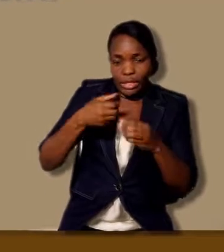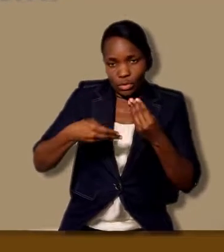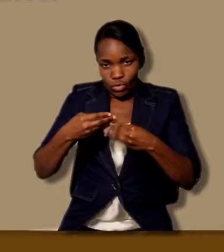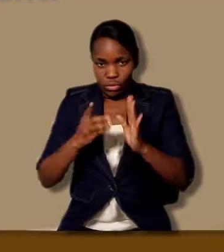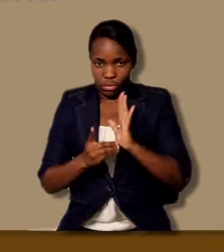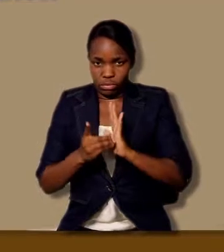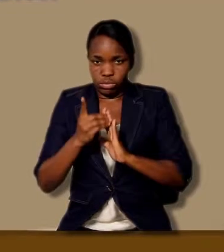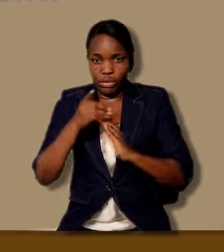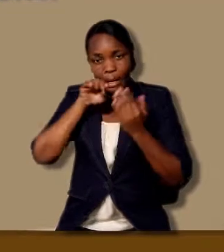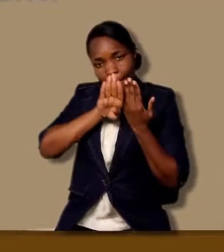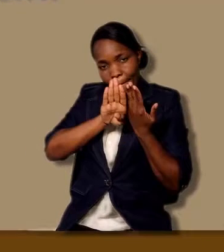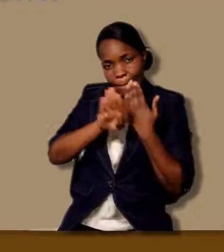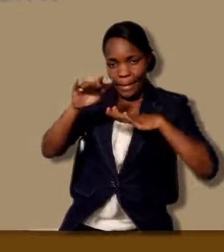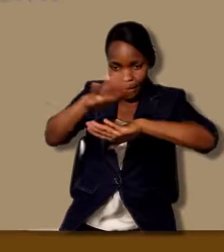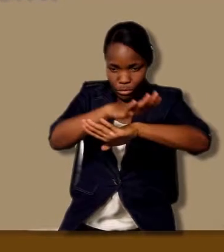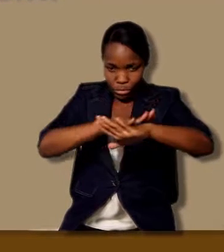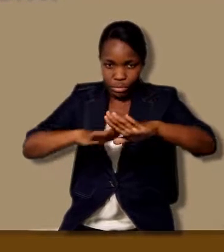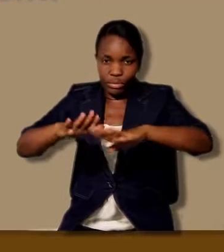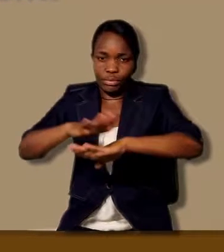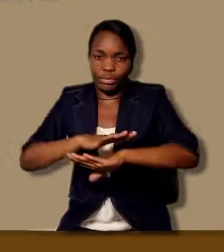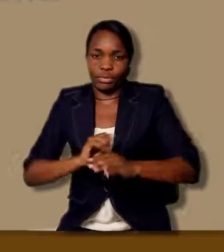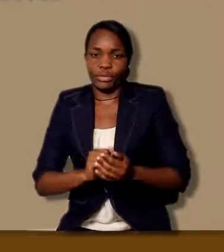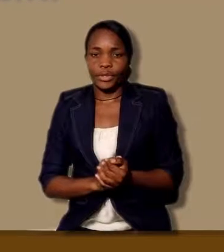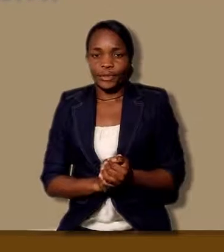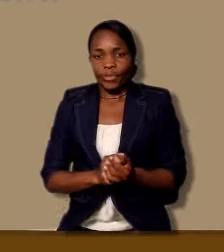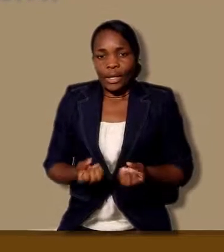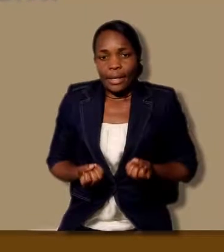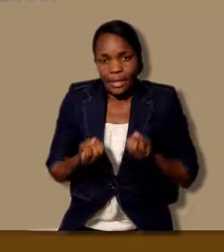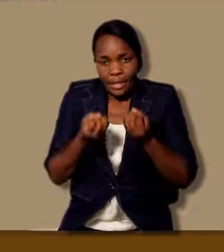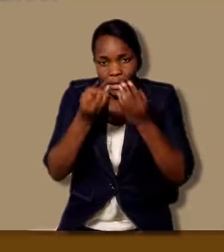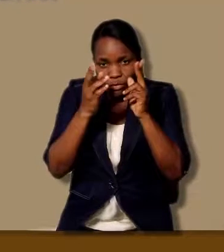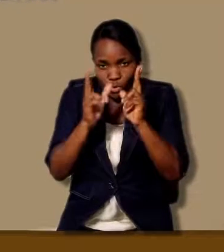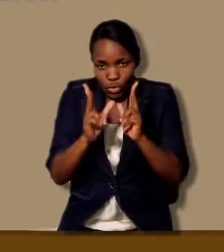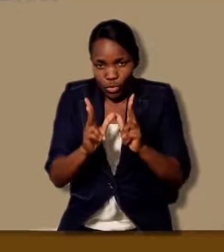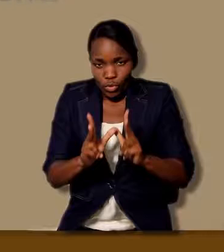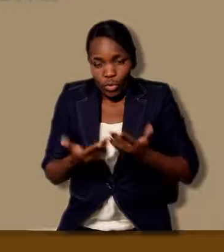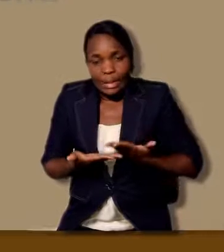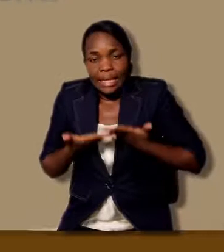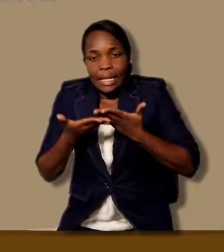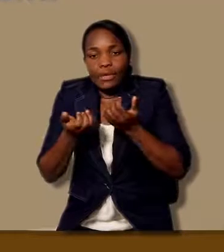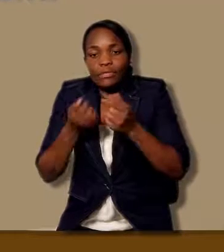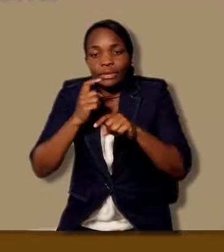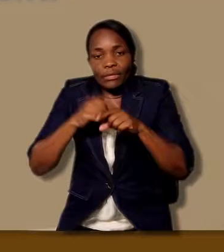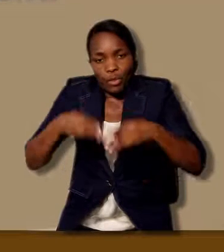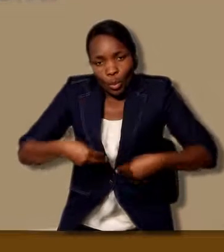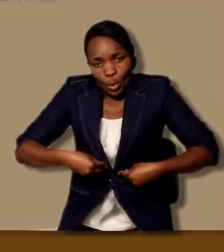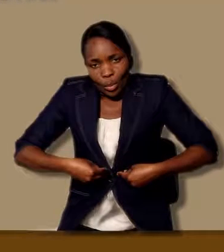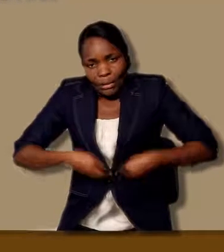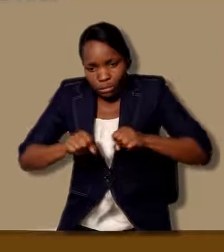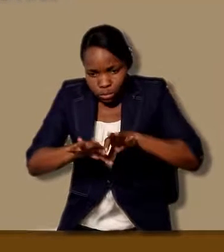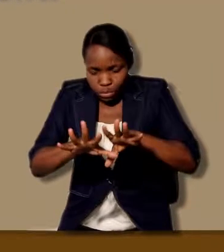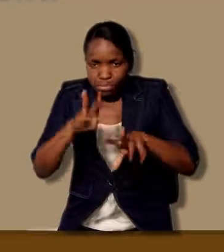development, protect the environment, provide humanitarian aid in cases of famine,